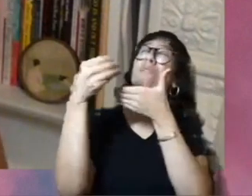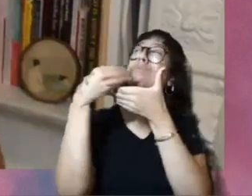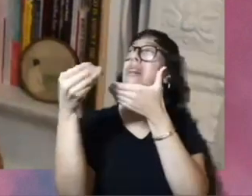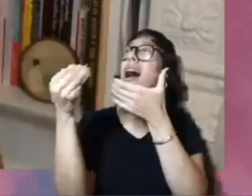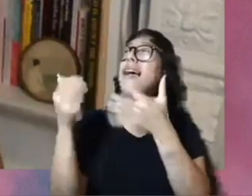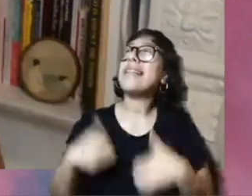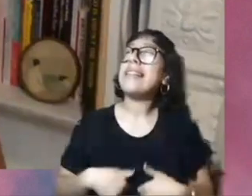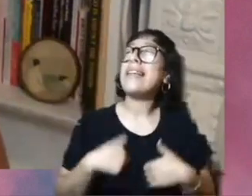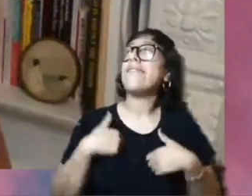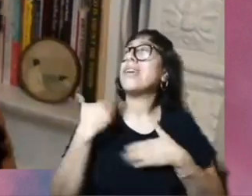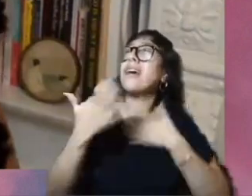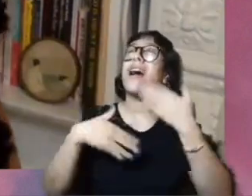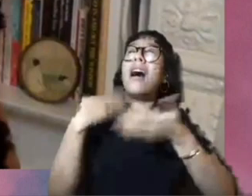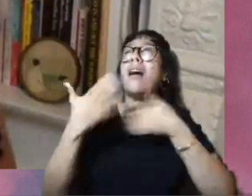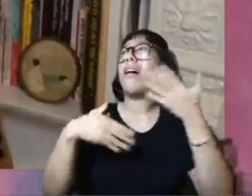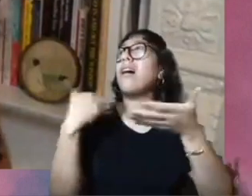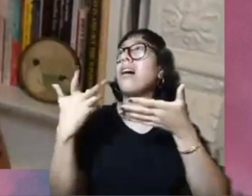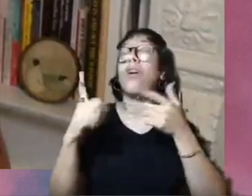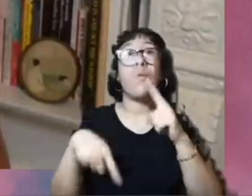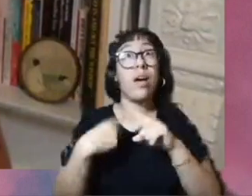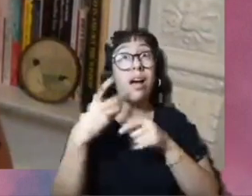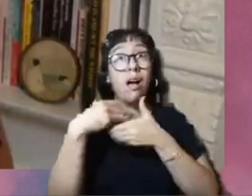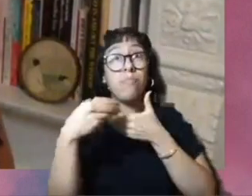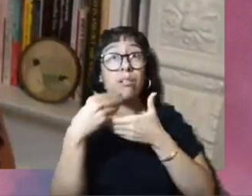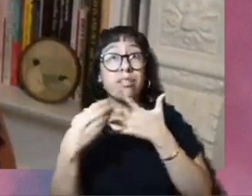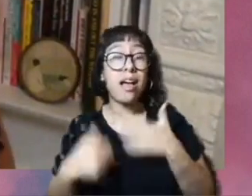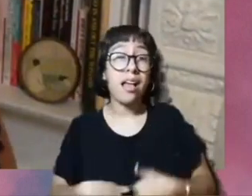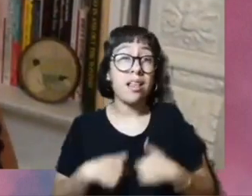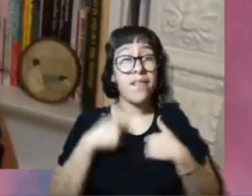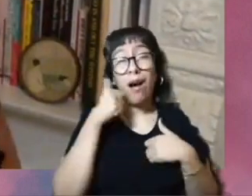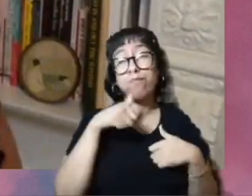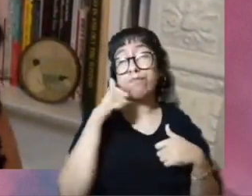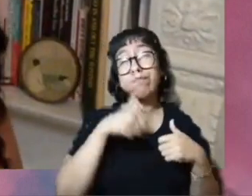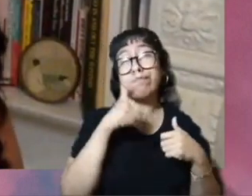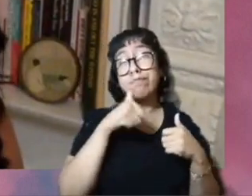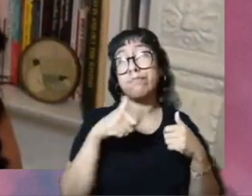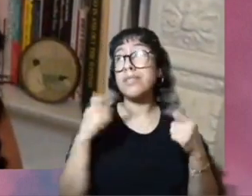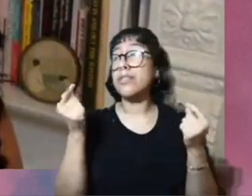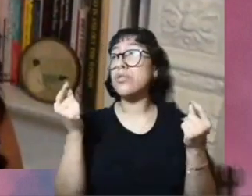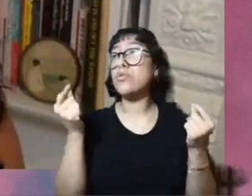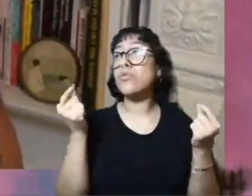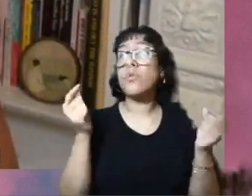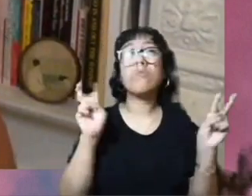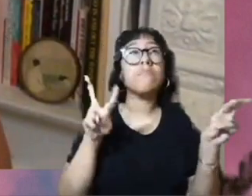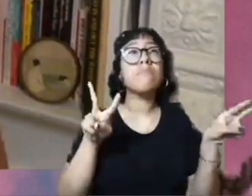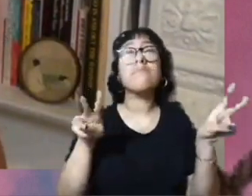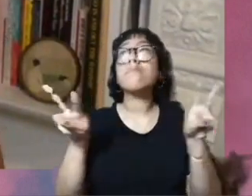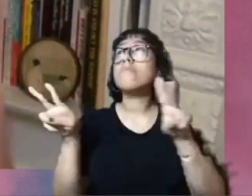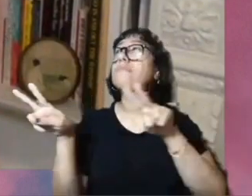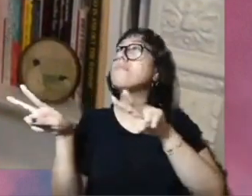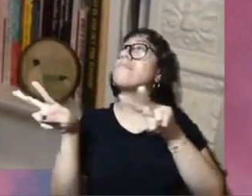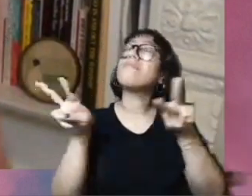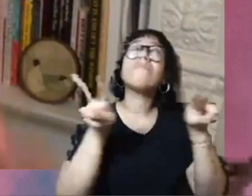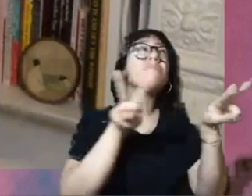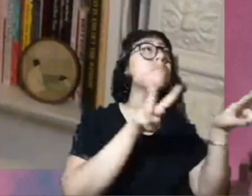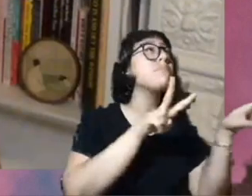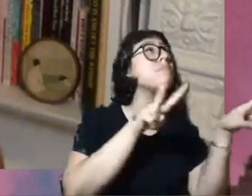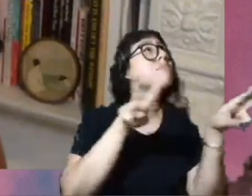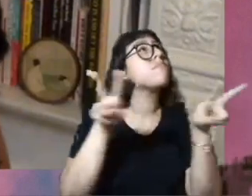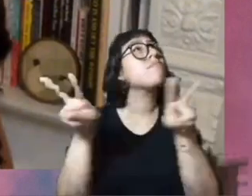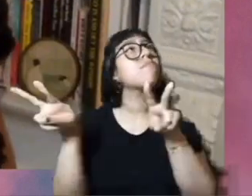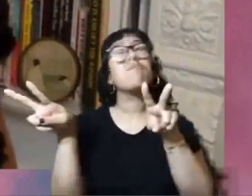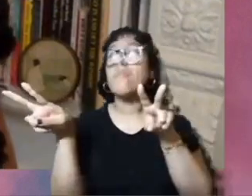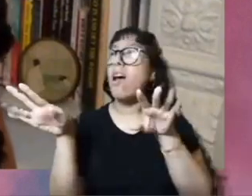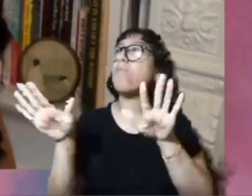living. When I'm outside living, all I can do is notice all the things there are to write